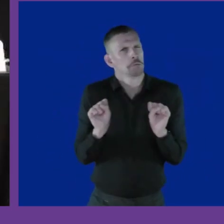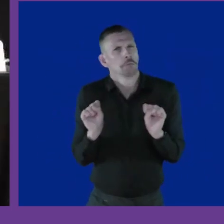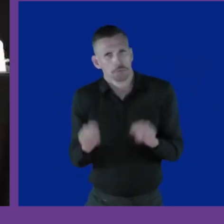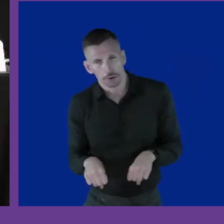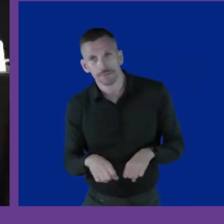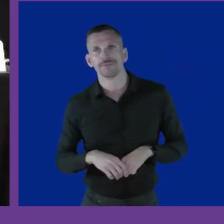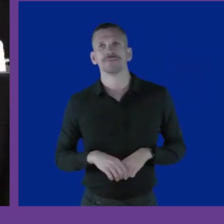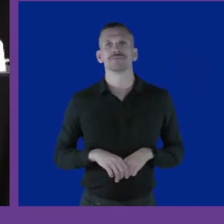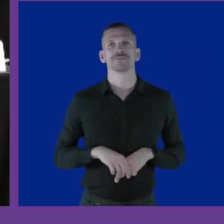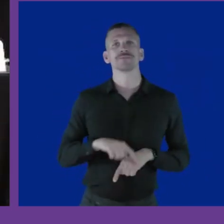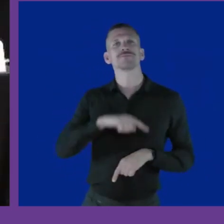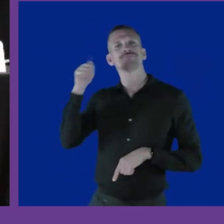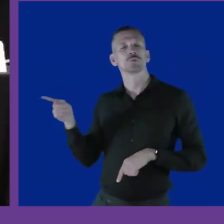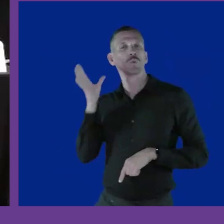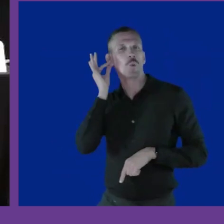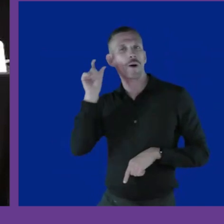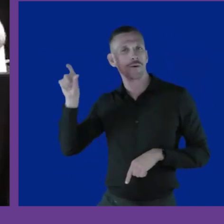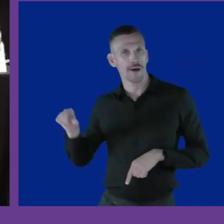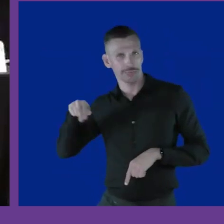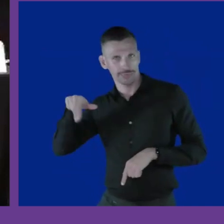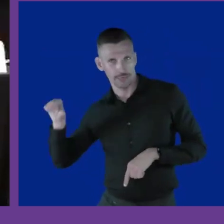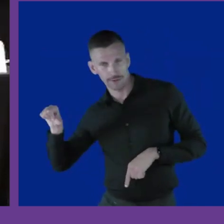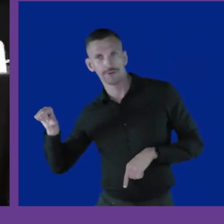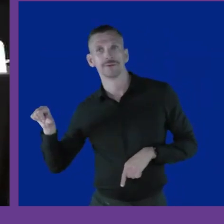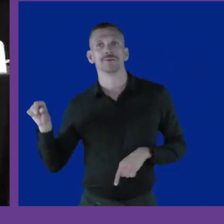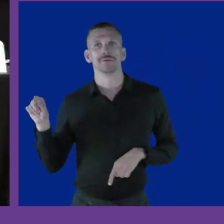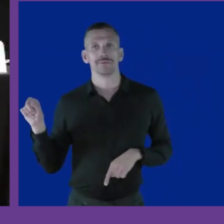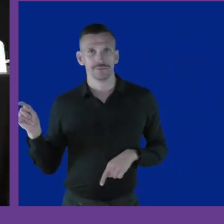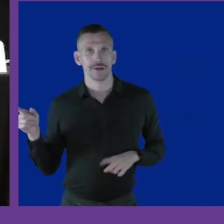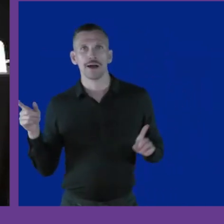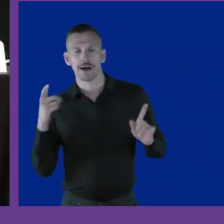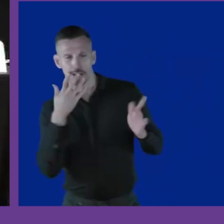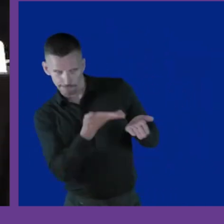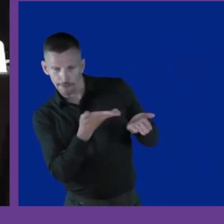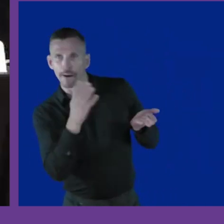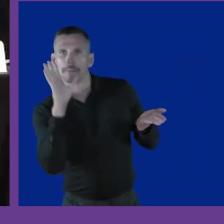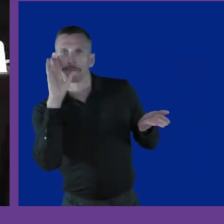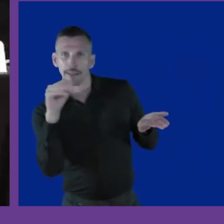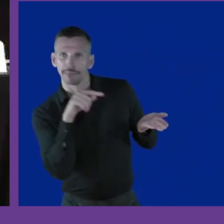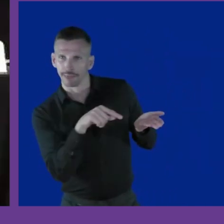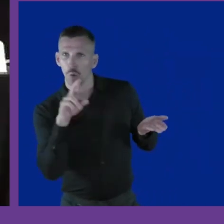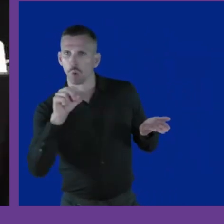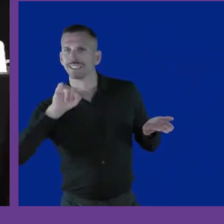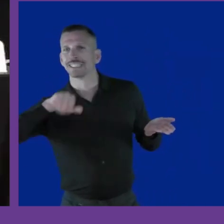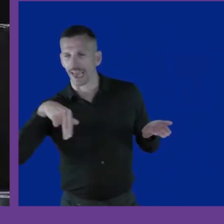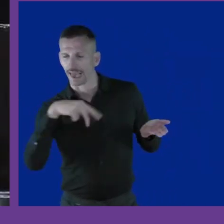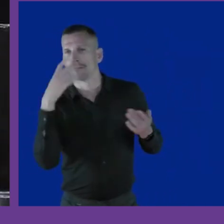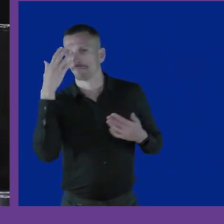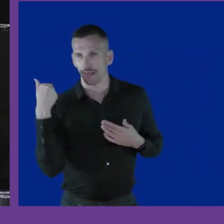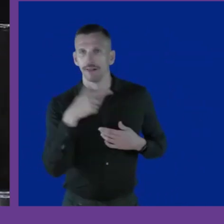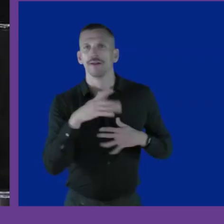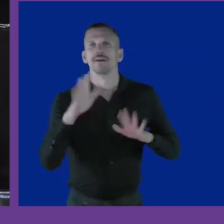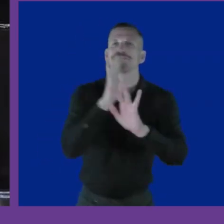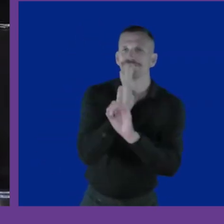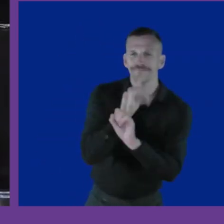here? Yeah, first of all, another part we see a lot is phones themselves being used as payment